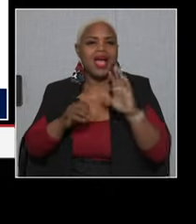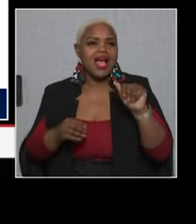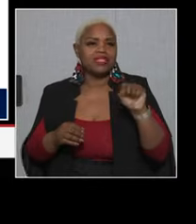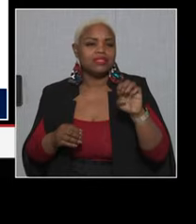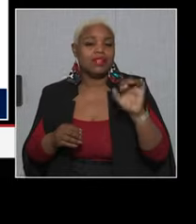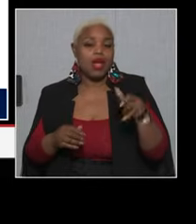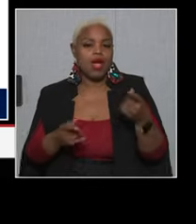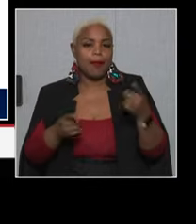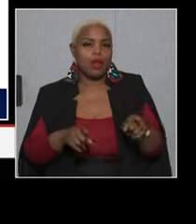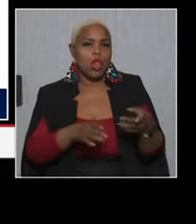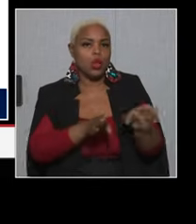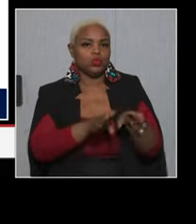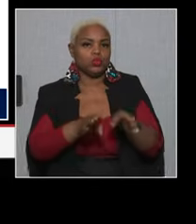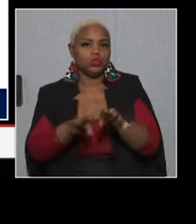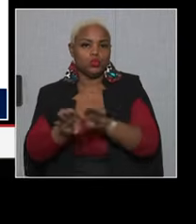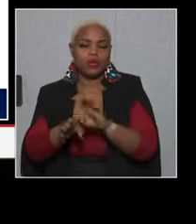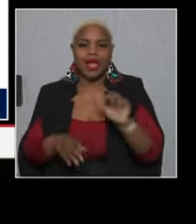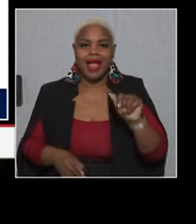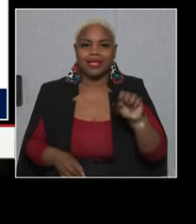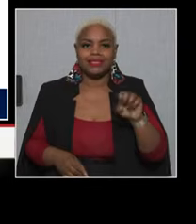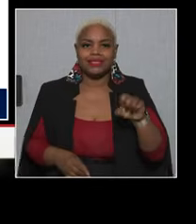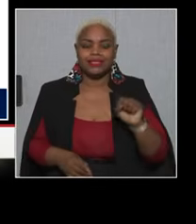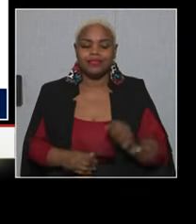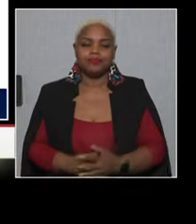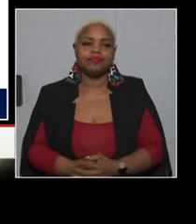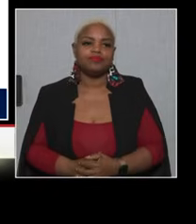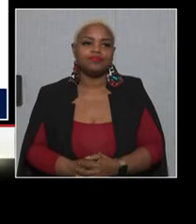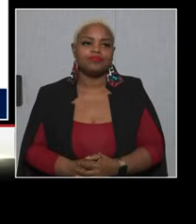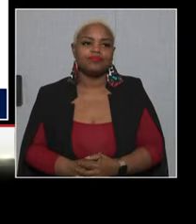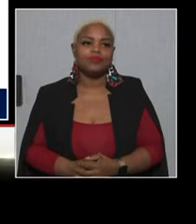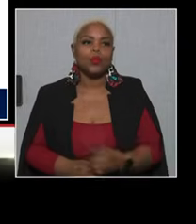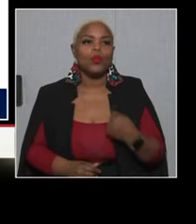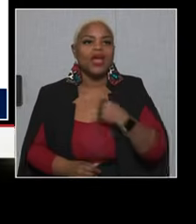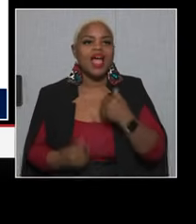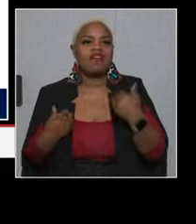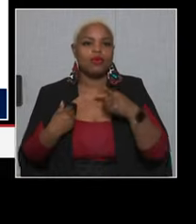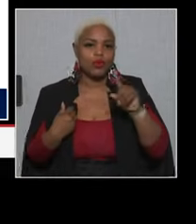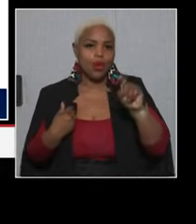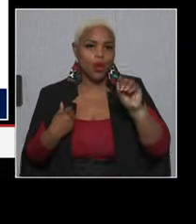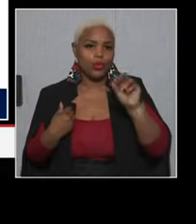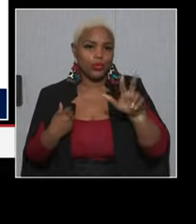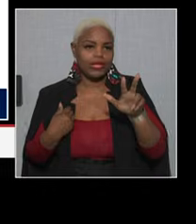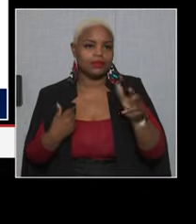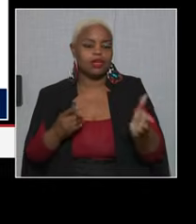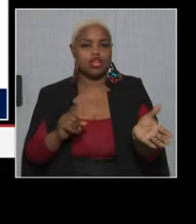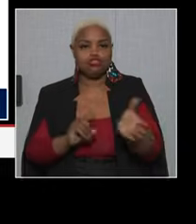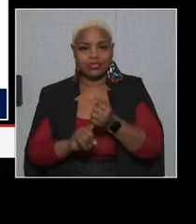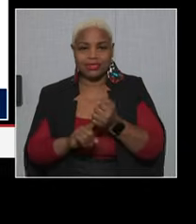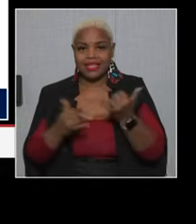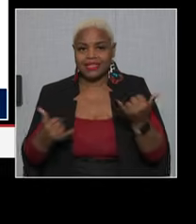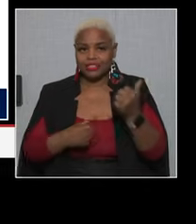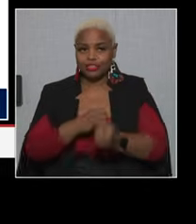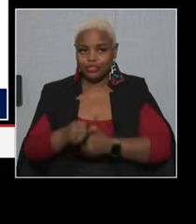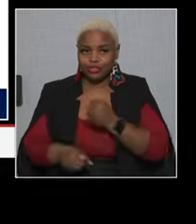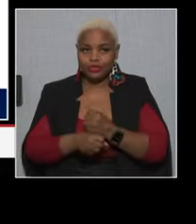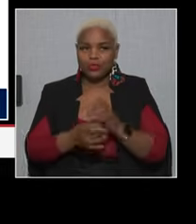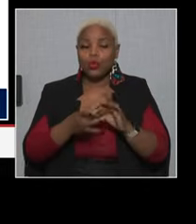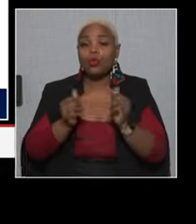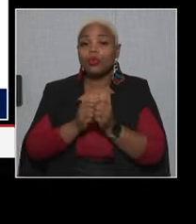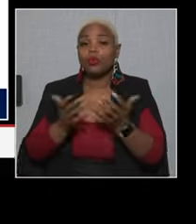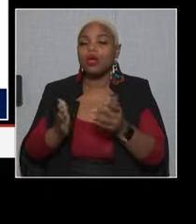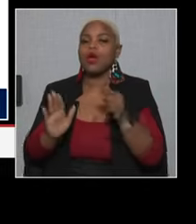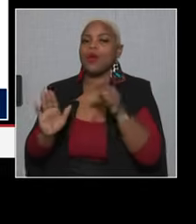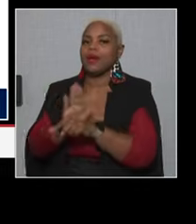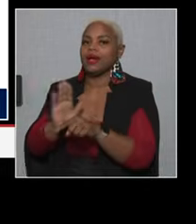this year, which culminates into an 82% closure rate, which is the highest that we've seen in 13 years.